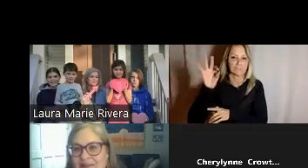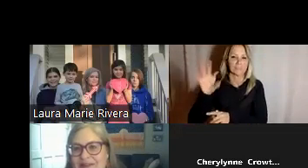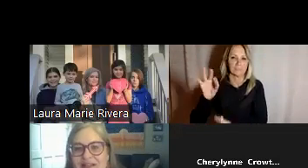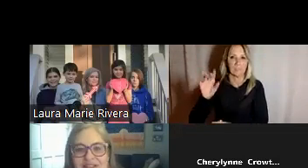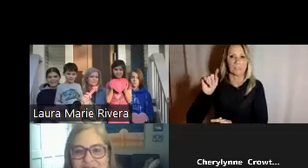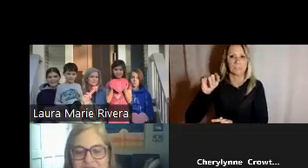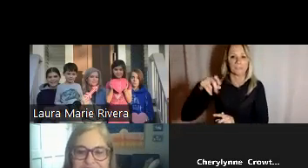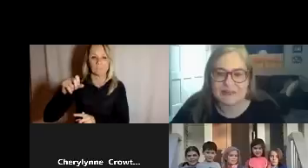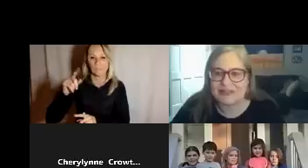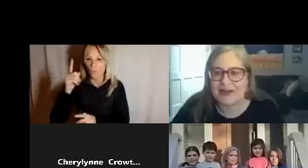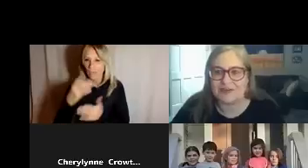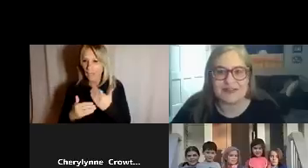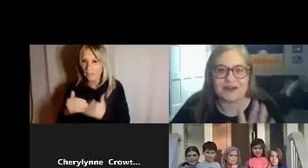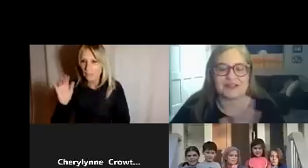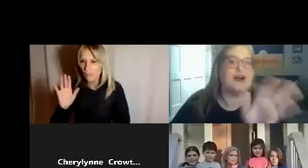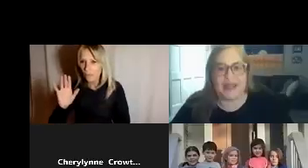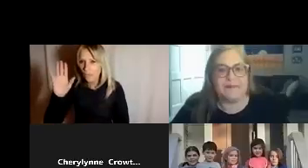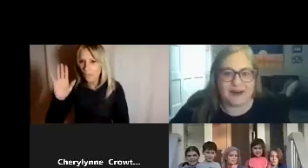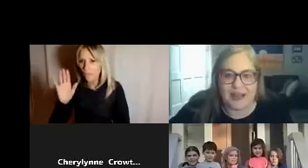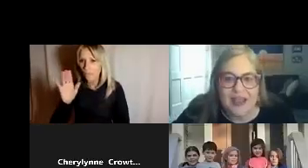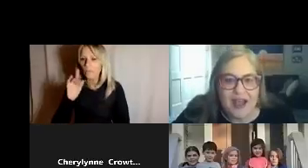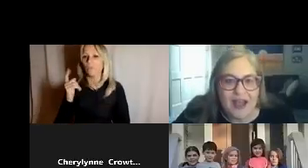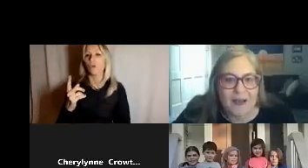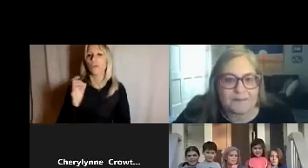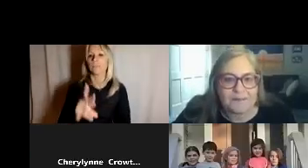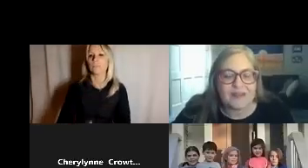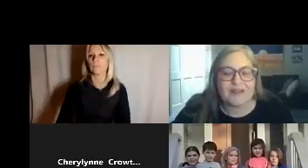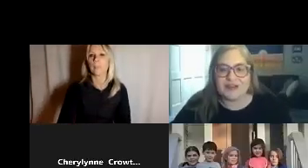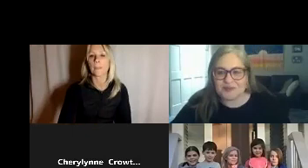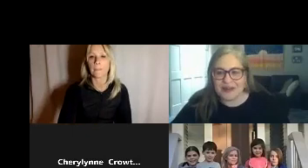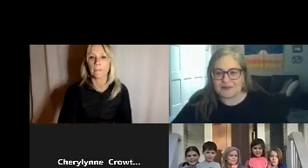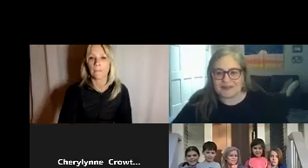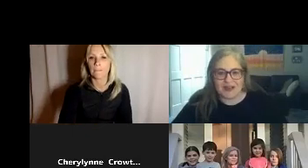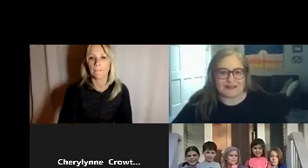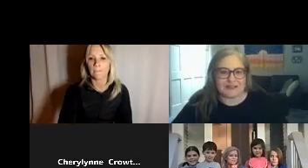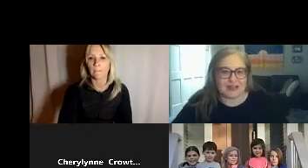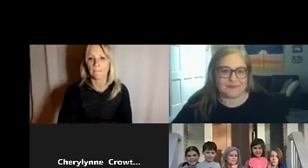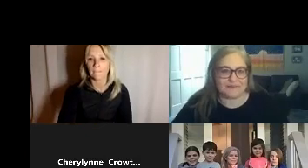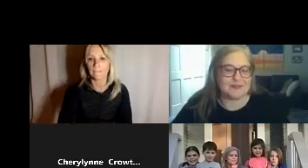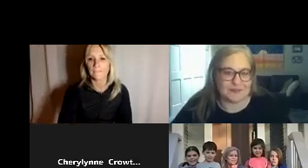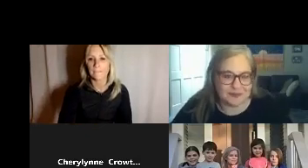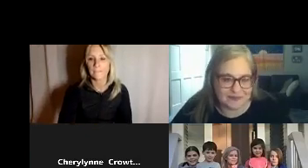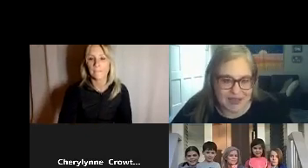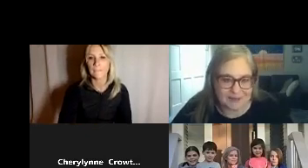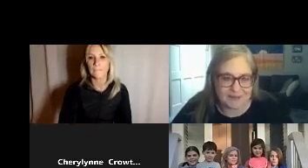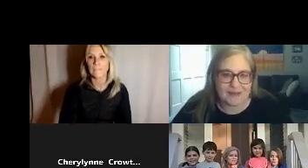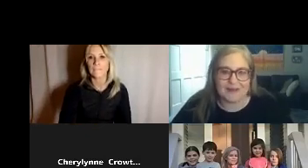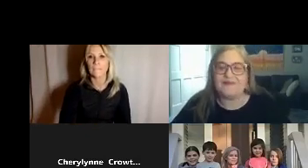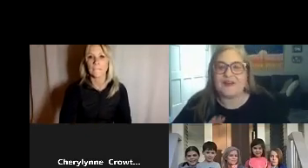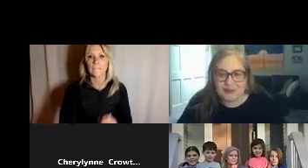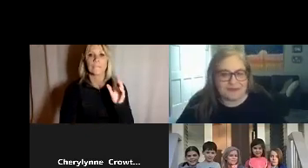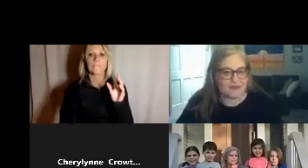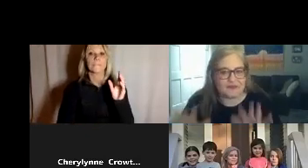still up is that just because it wasn't put down or is there a question okay all right um well here's what i hope to cover today assuming we have time